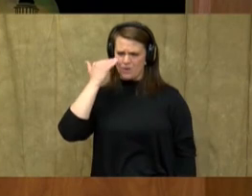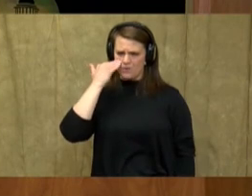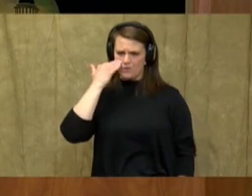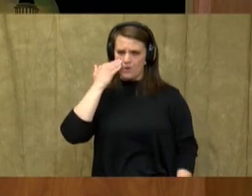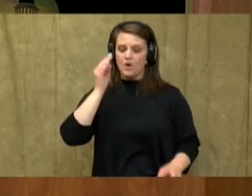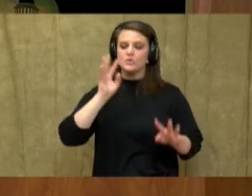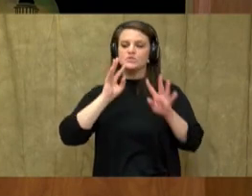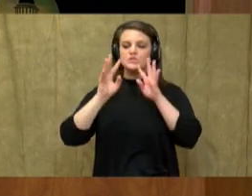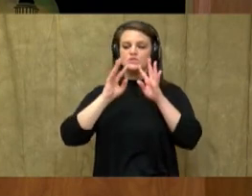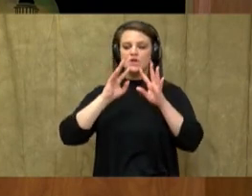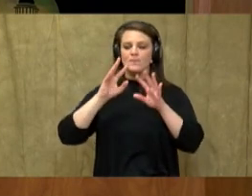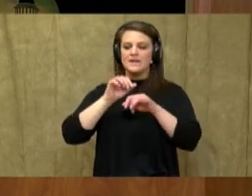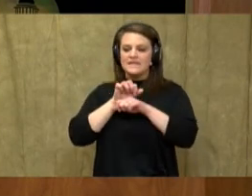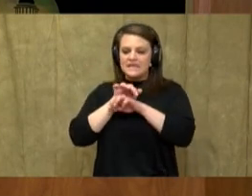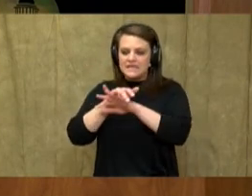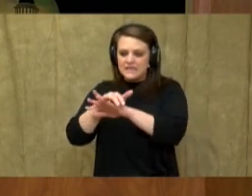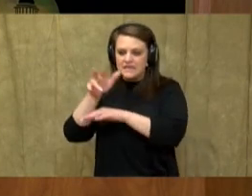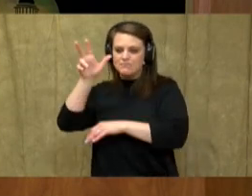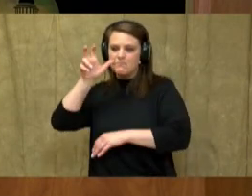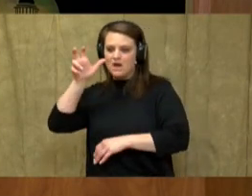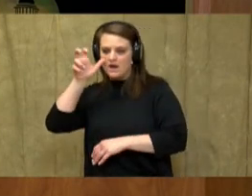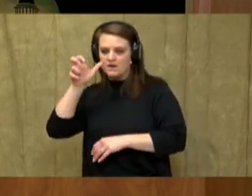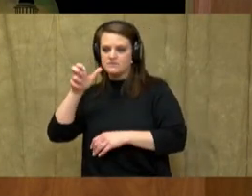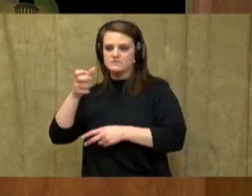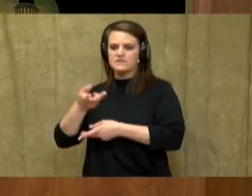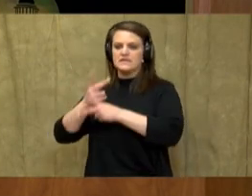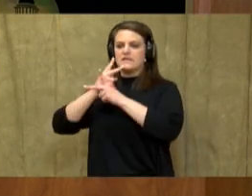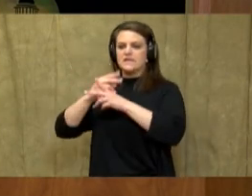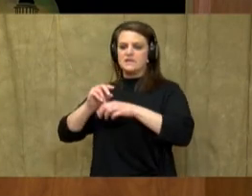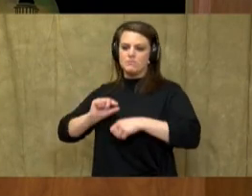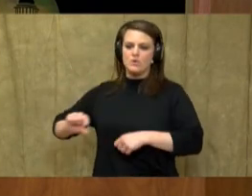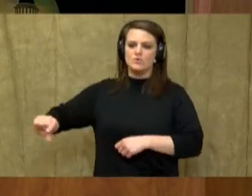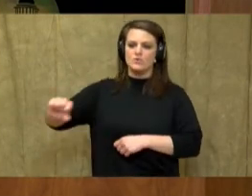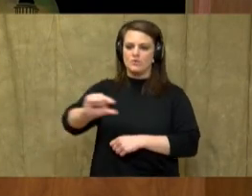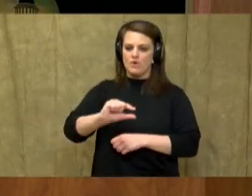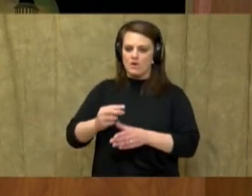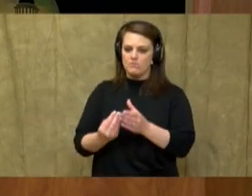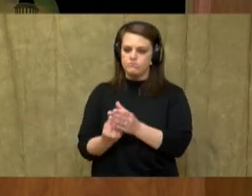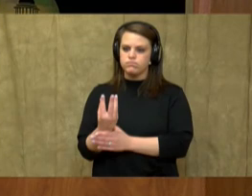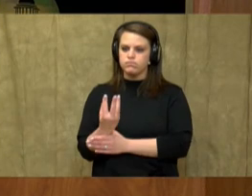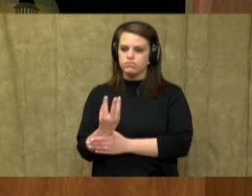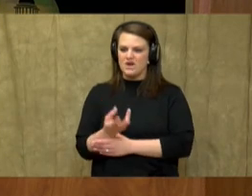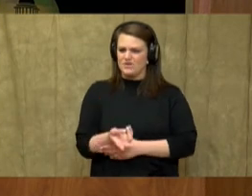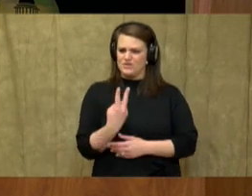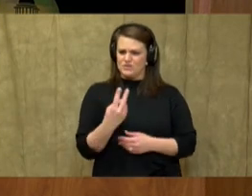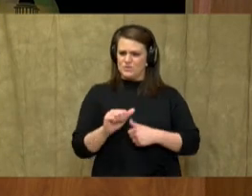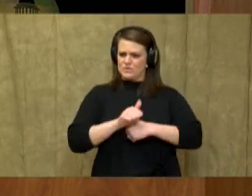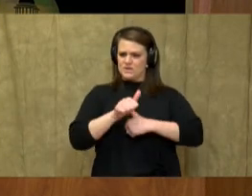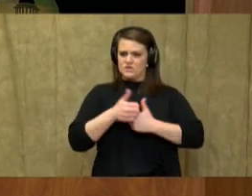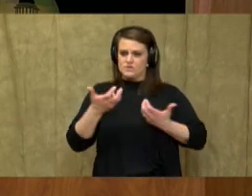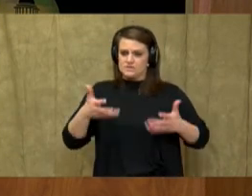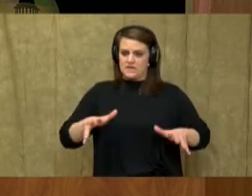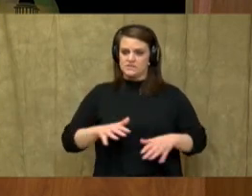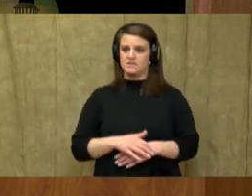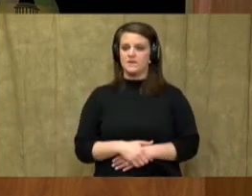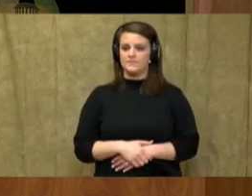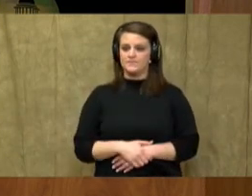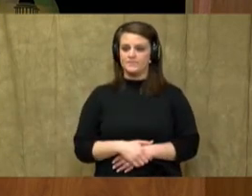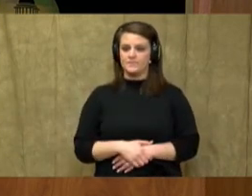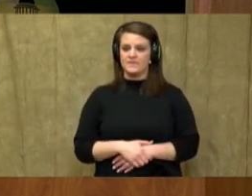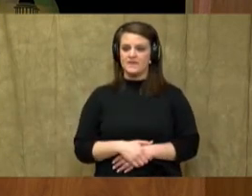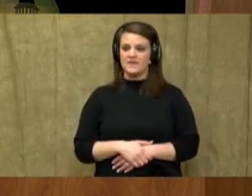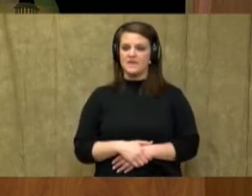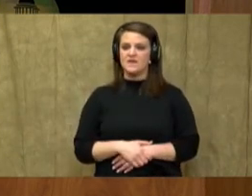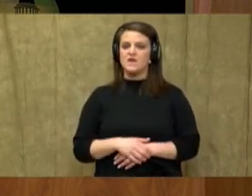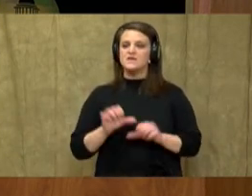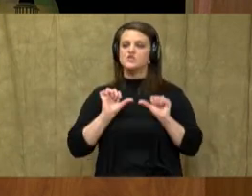she talked about that they eat insects. They kept her garden growing. There are only two kinds that are dangerous in the United States. Everywhere,